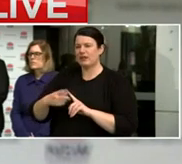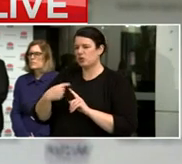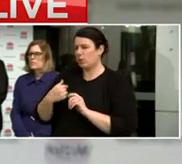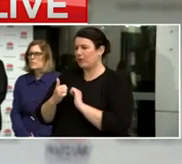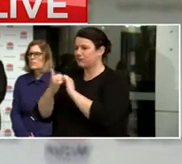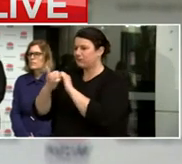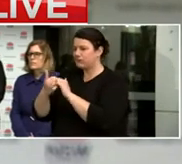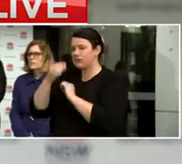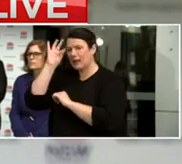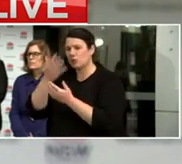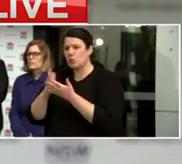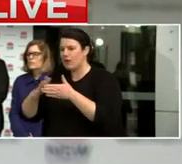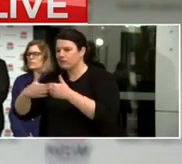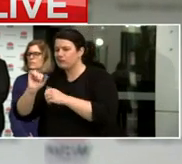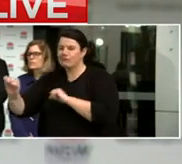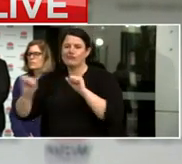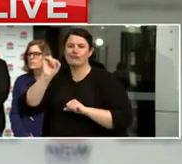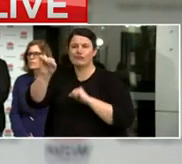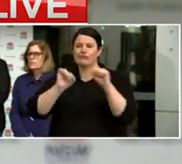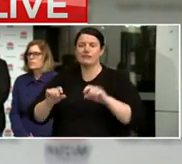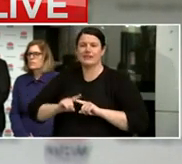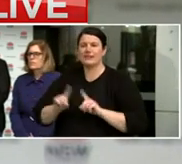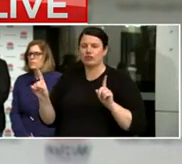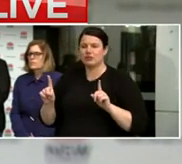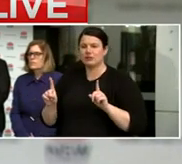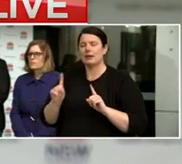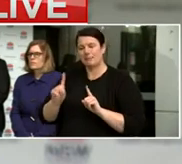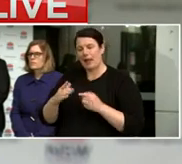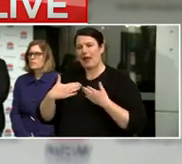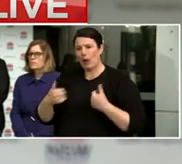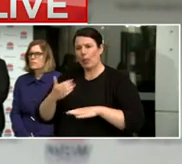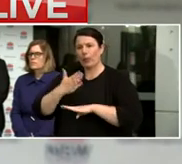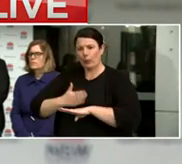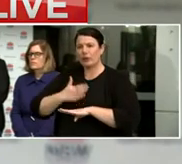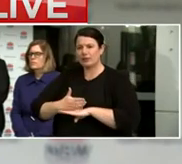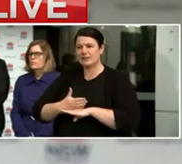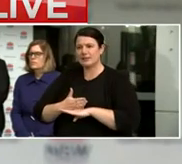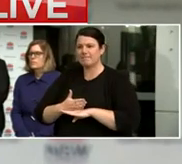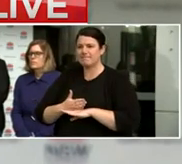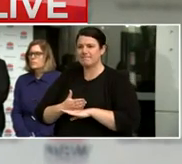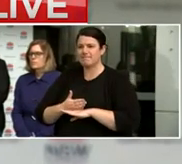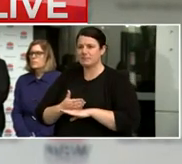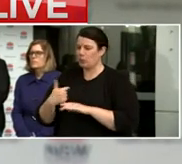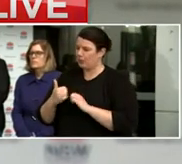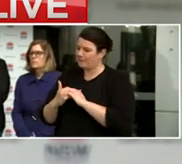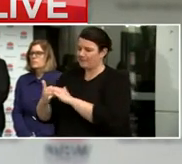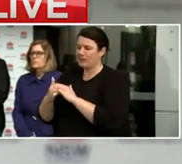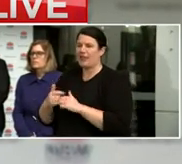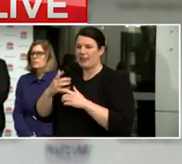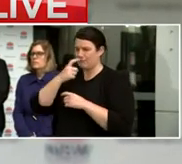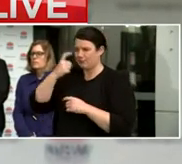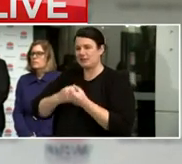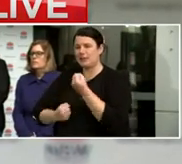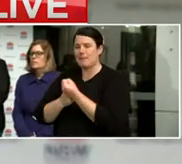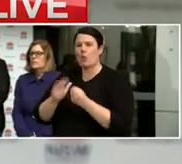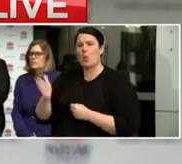councils as to how they might do that, but at the end of the day, health workers are the very best friends that we could ever have during this